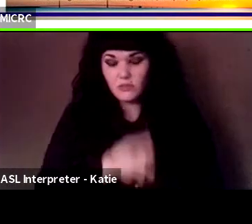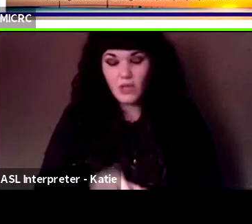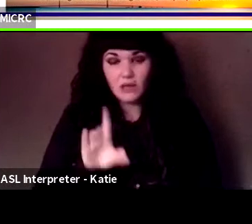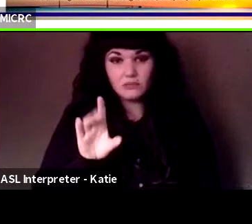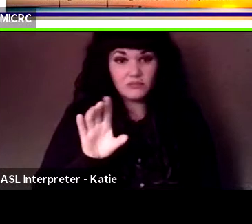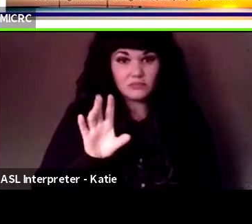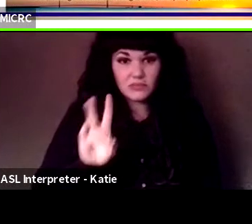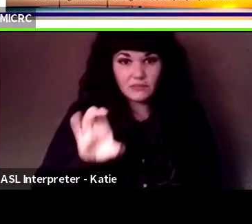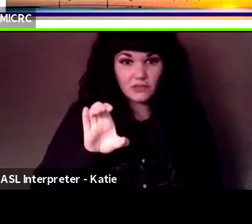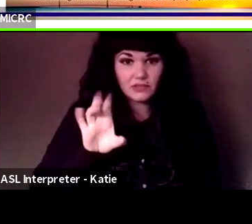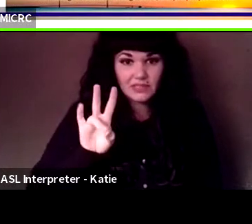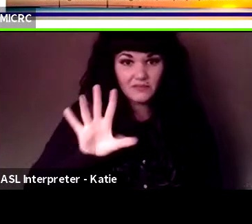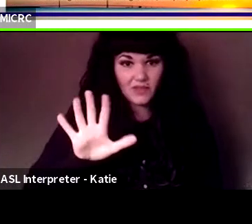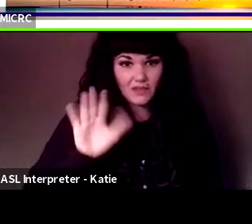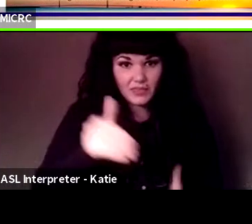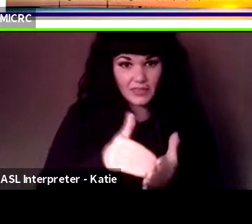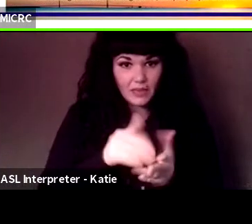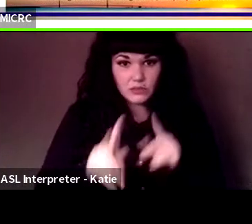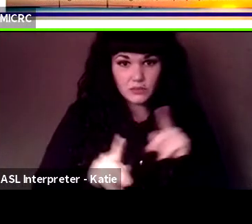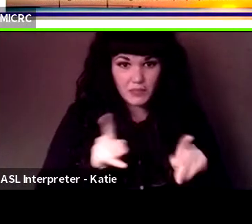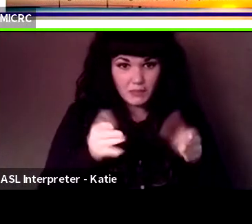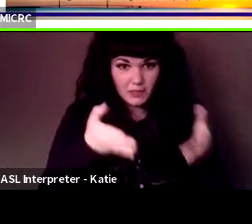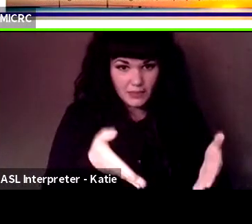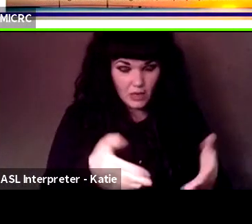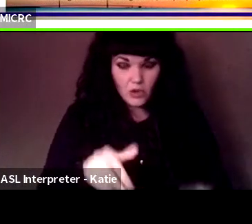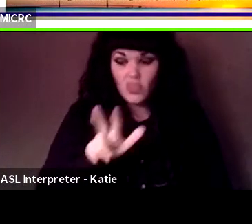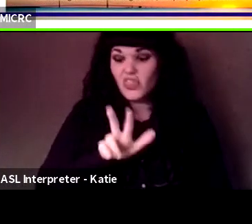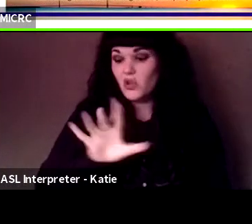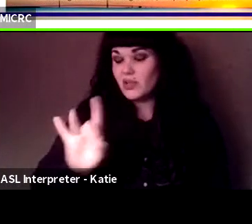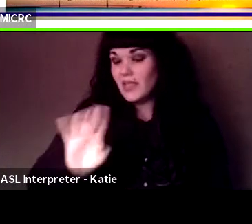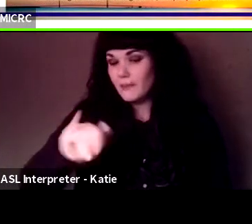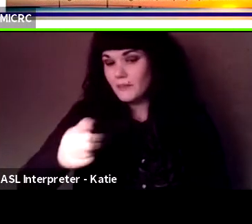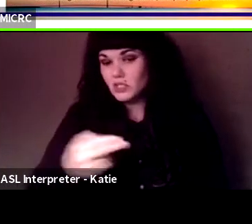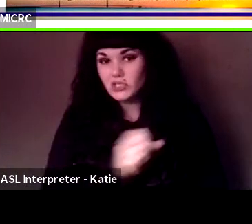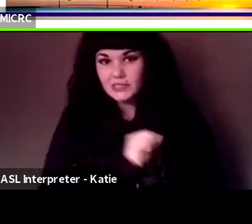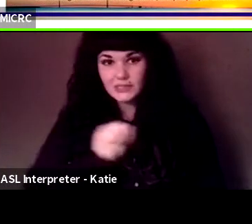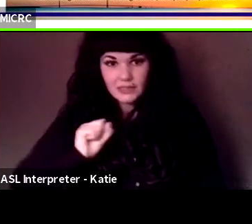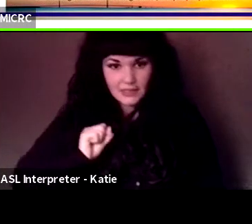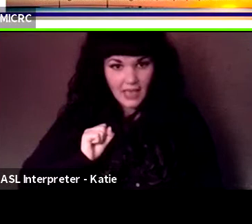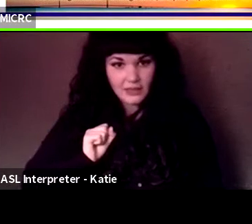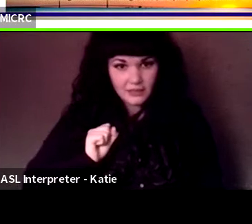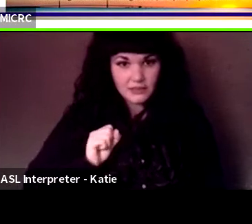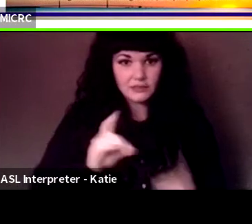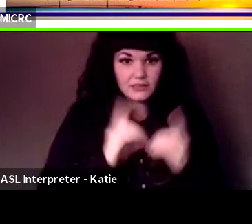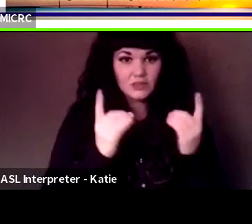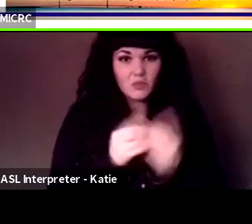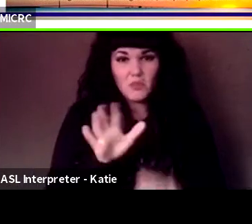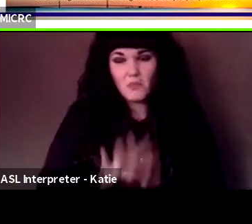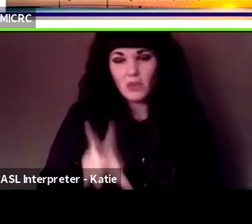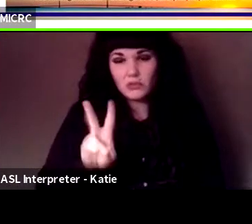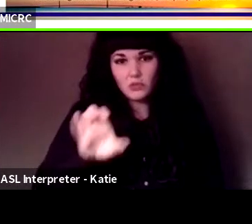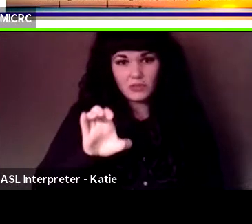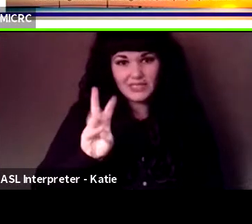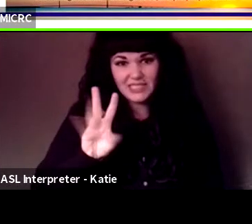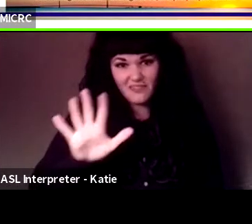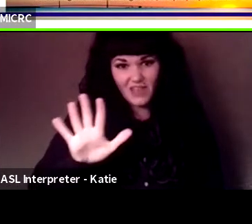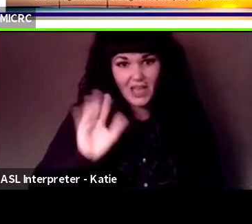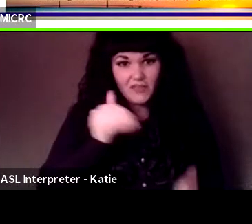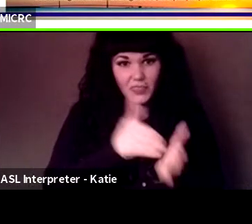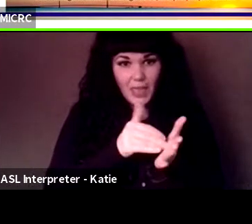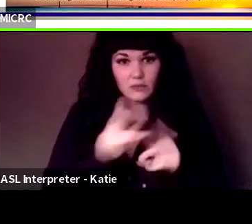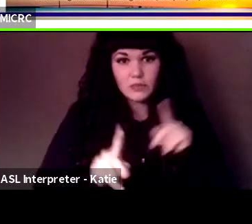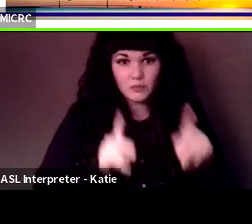775,000 people in them, 38 Michigan Senate districts with about 265,000 people,